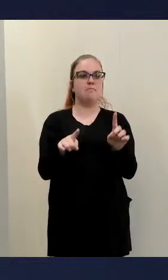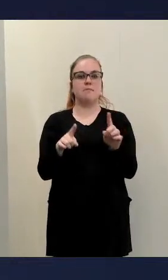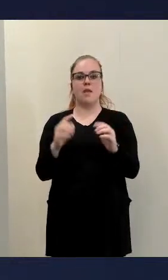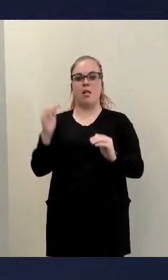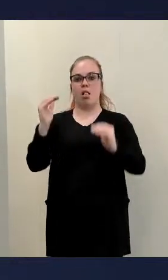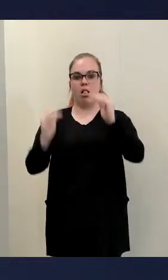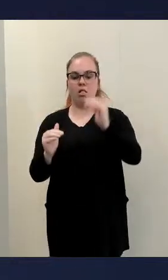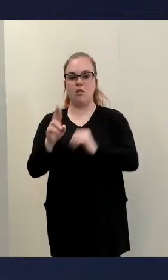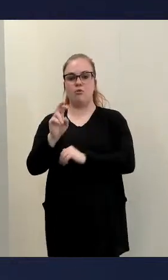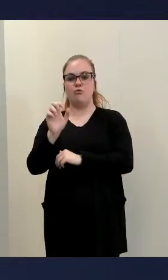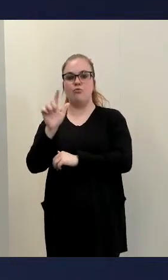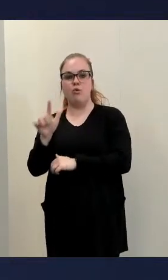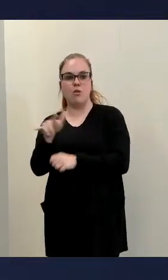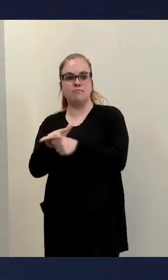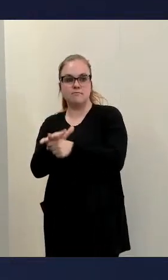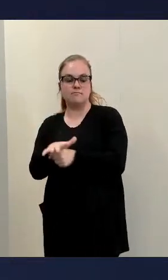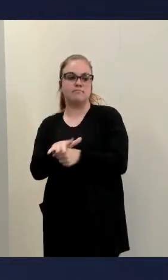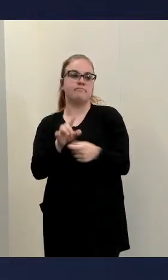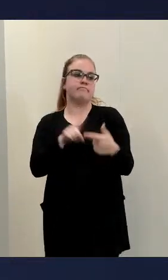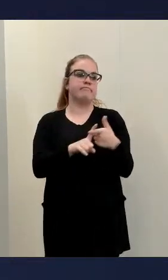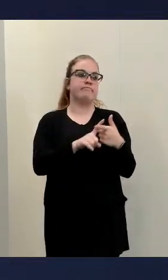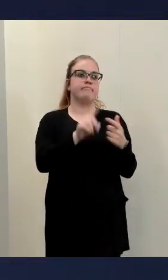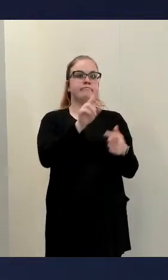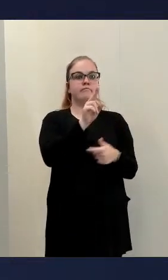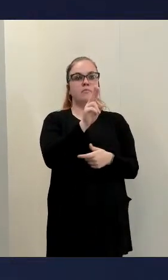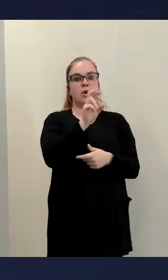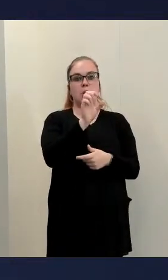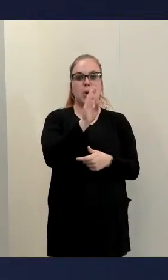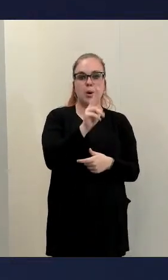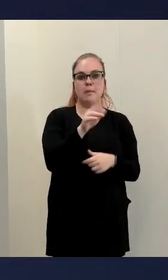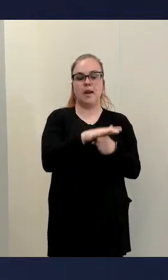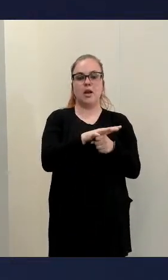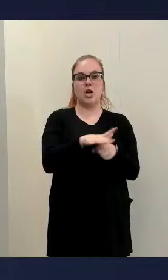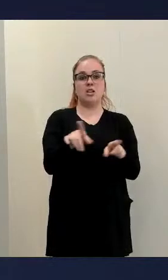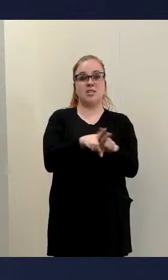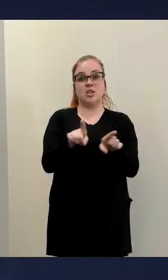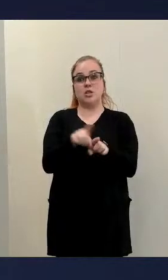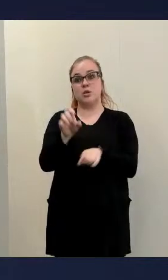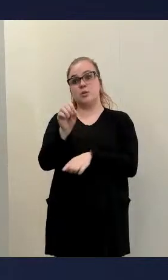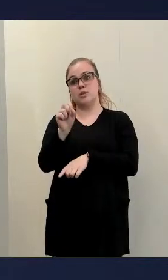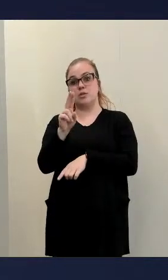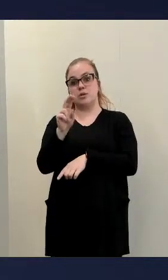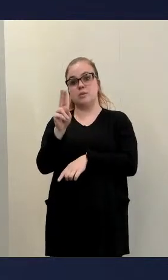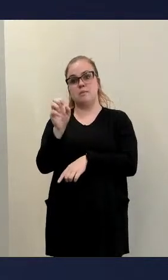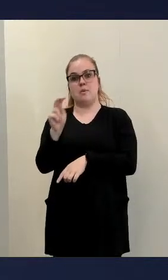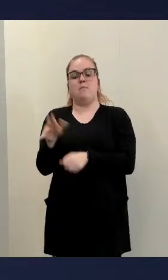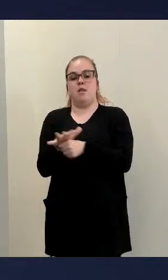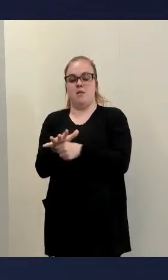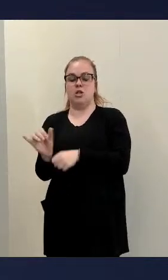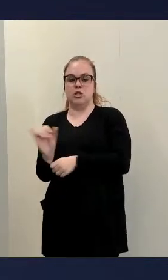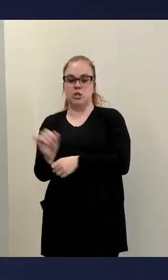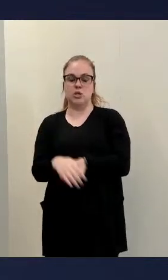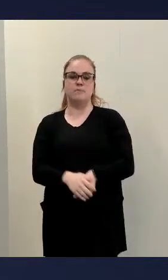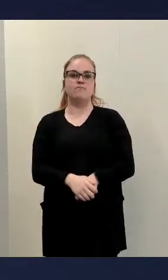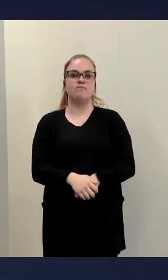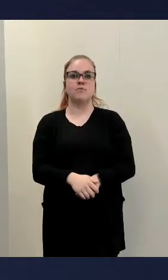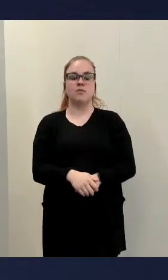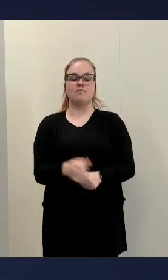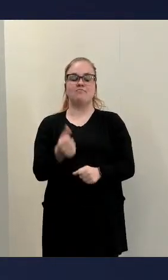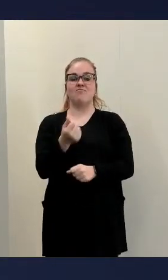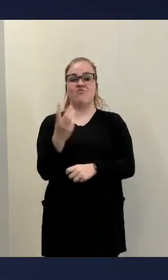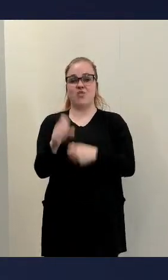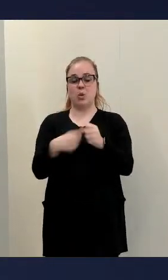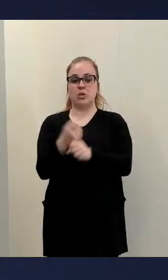in our rural areas, there are health equity issues in our urban areas, and there are health equity issues in our suburban areas. And so a number of years